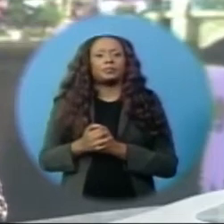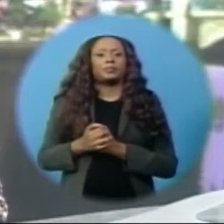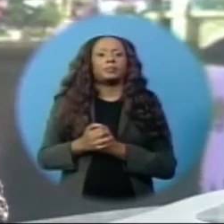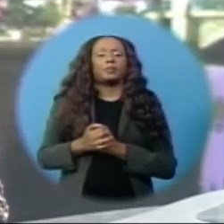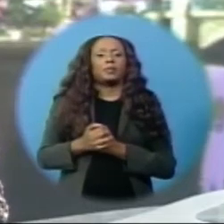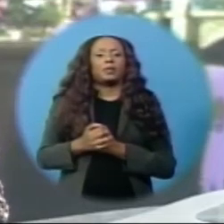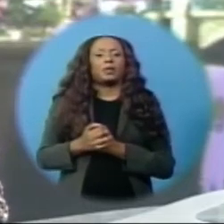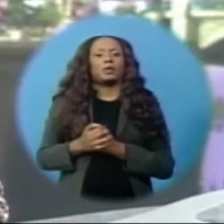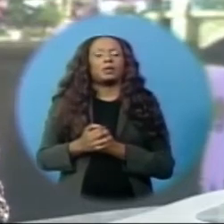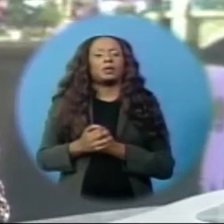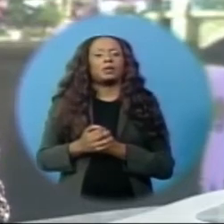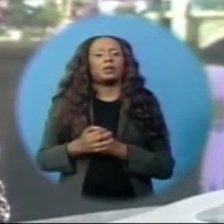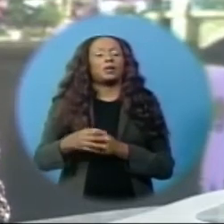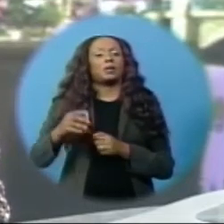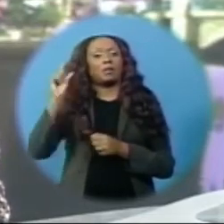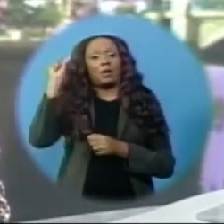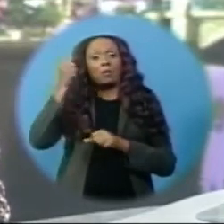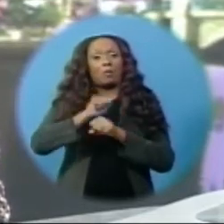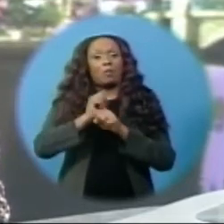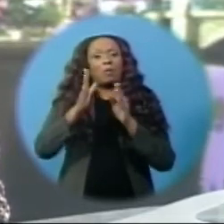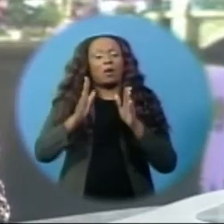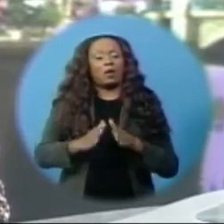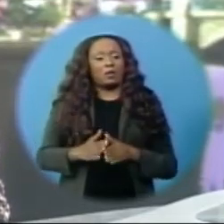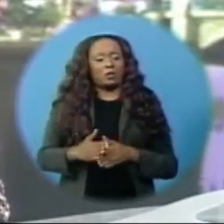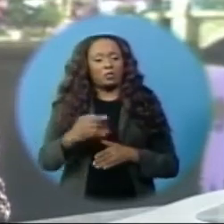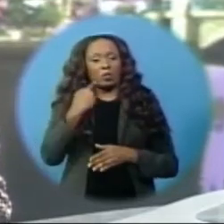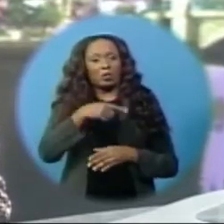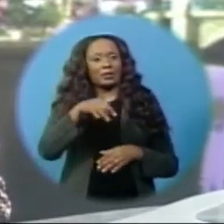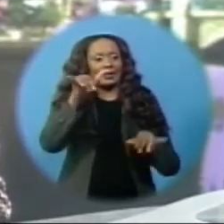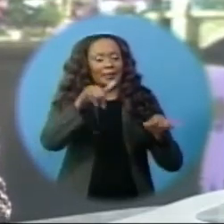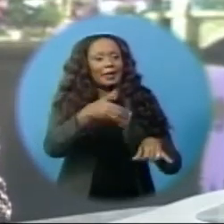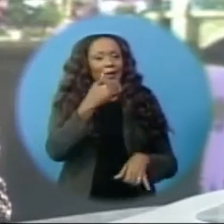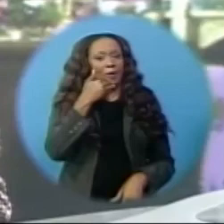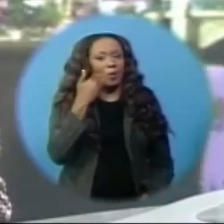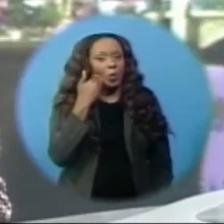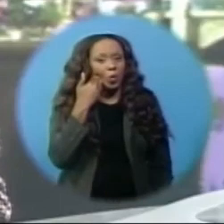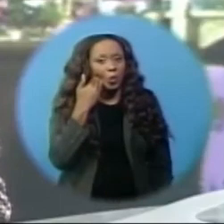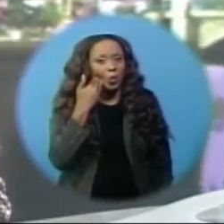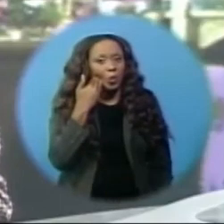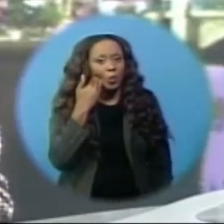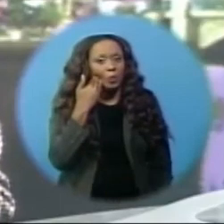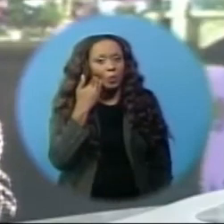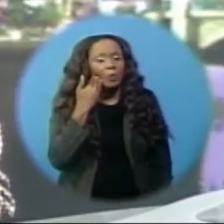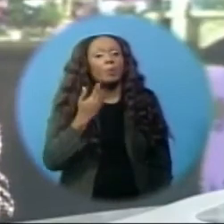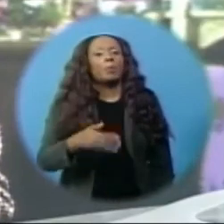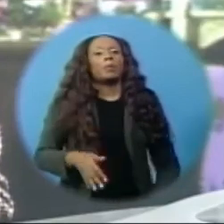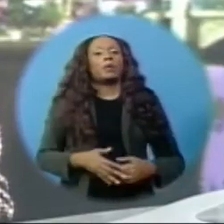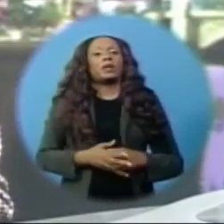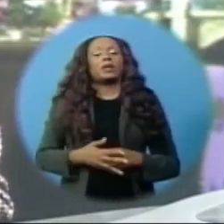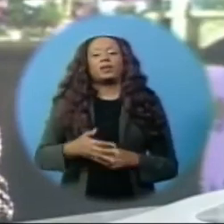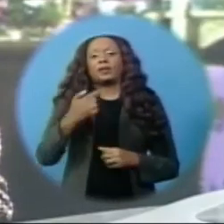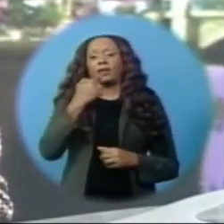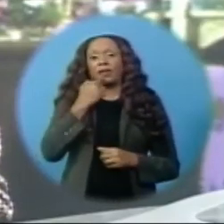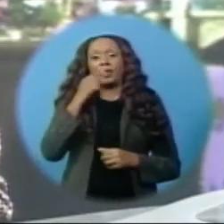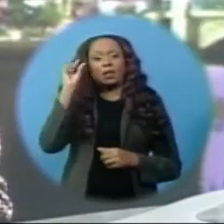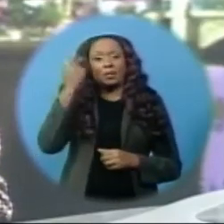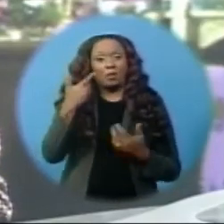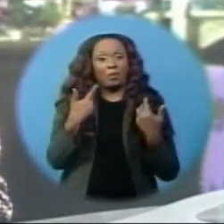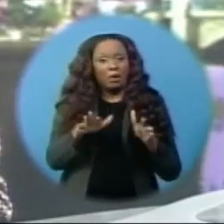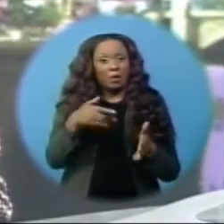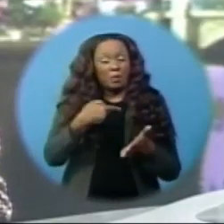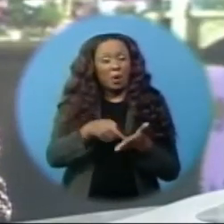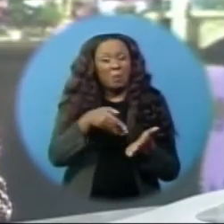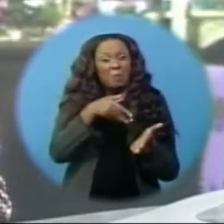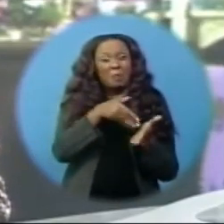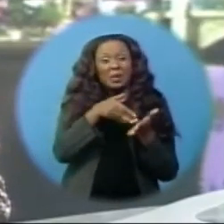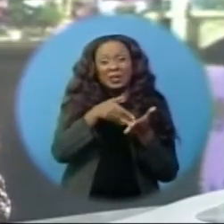were asked to stay home on Monday after leaving their offices at midday on Friday. Dr. Mitchell says the government has